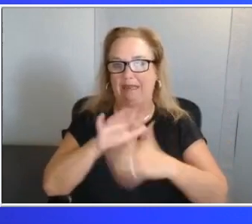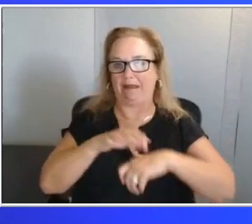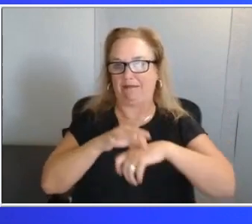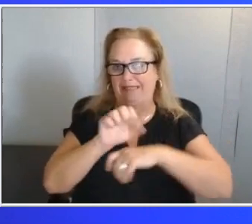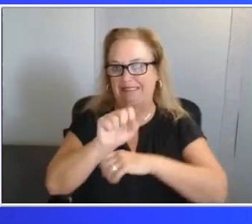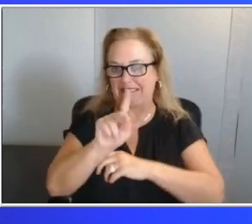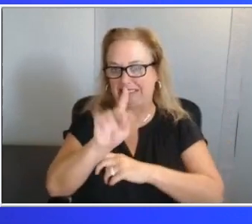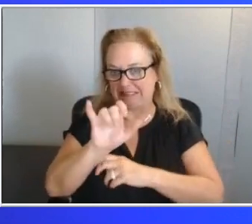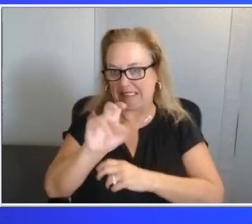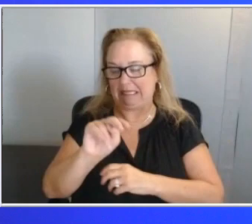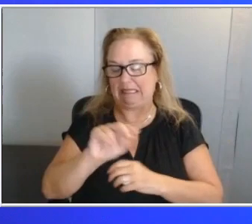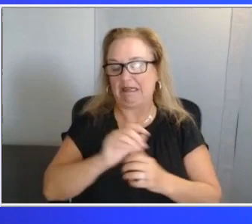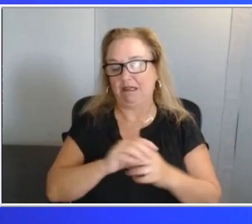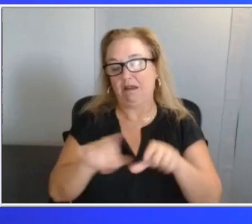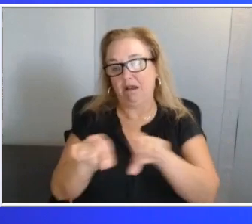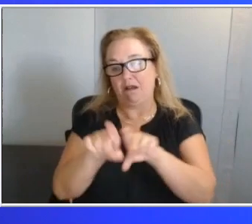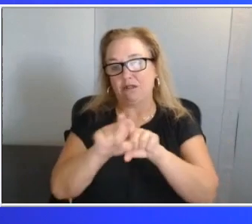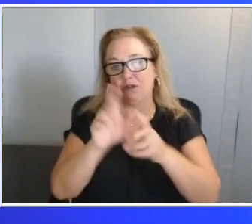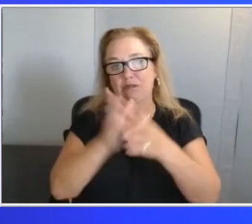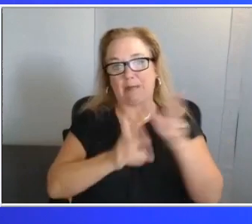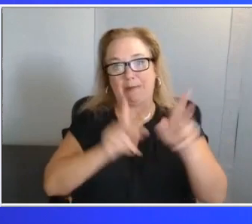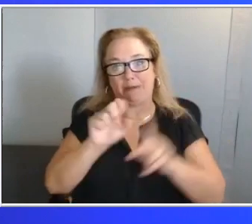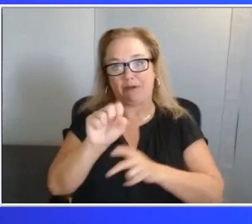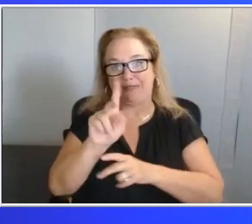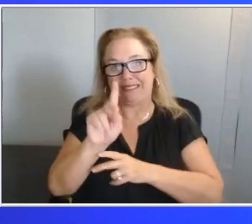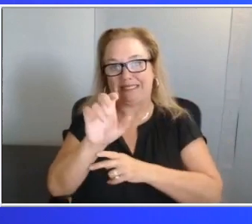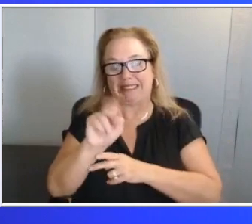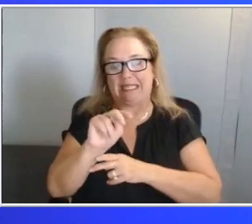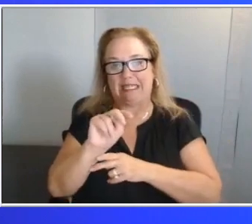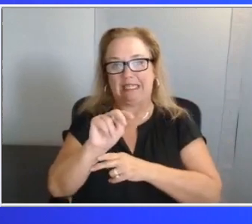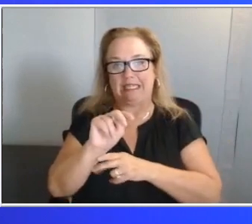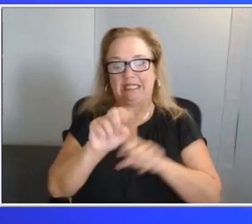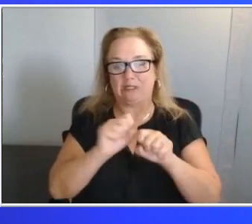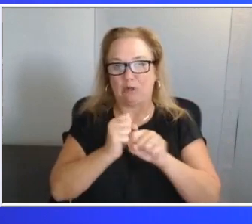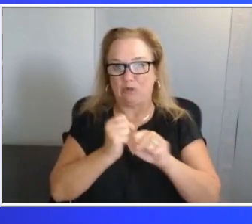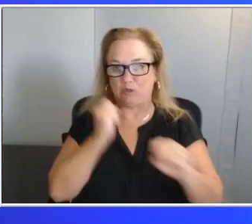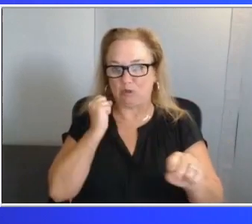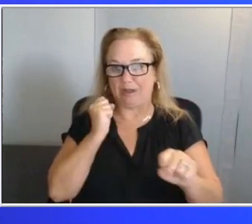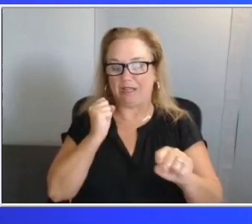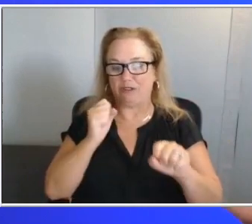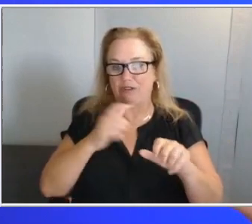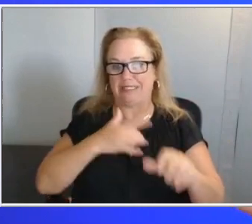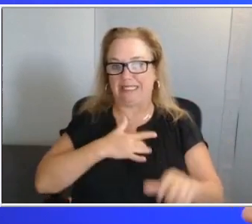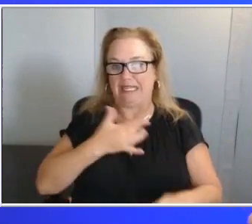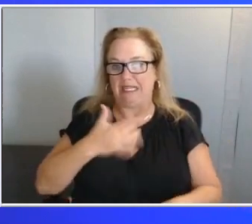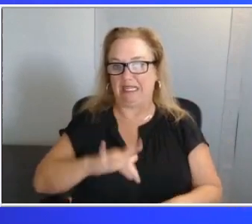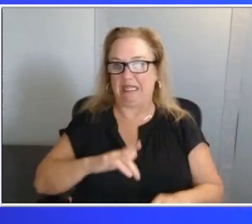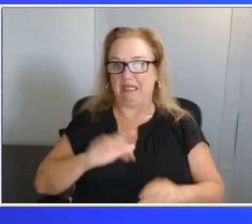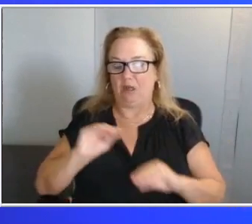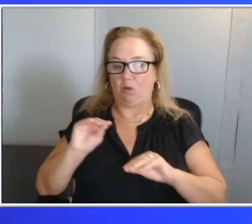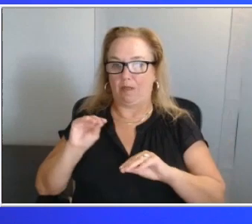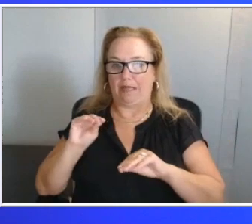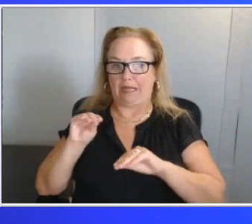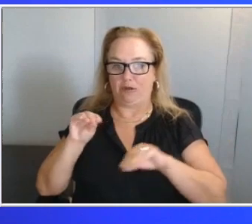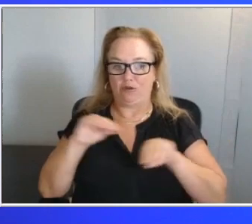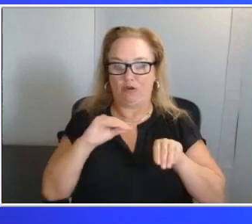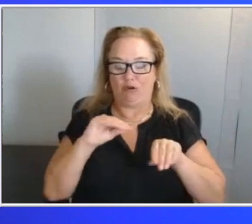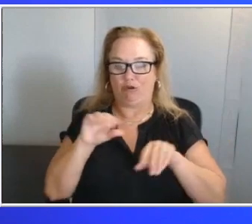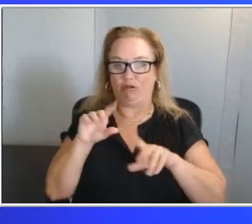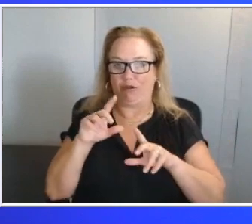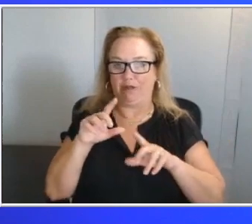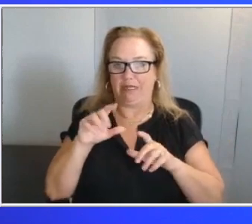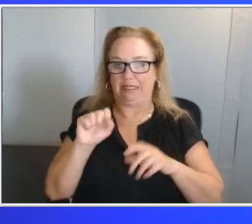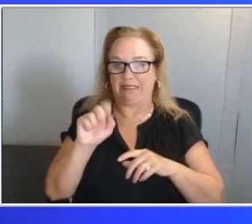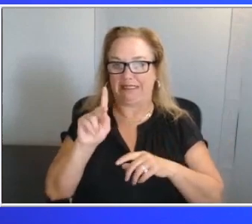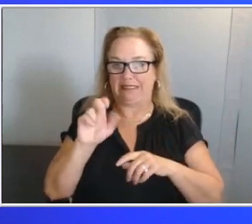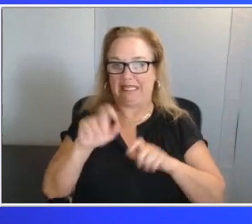also, some people, their skin will be so stretched out and delicate that when they just turn and move, they can have skin